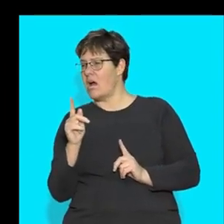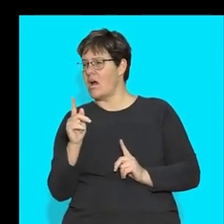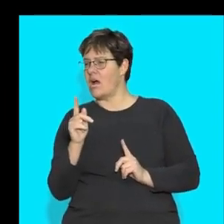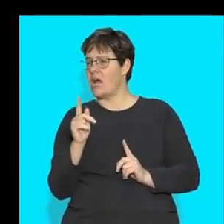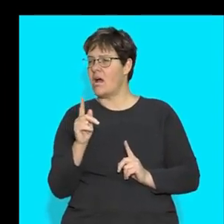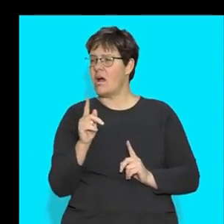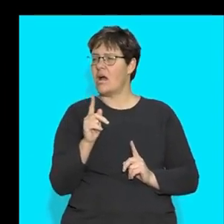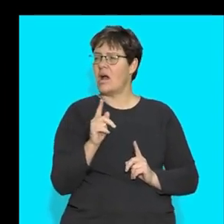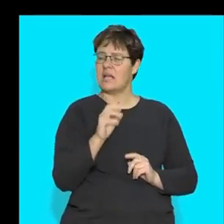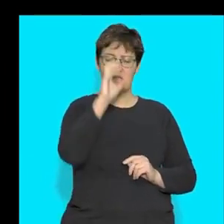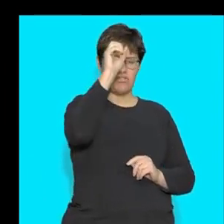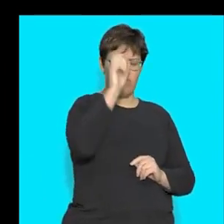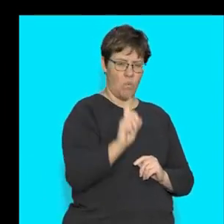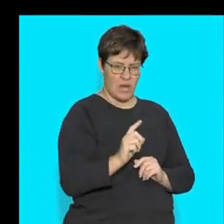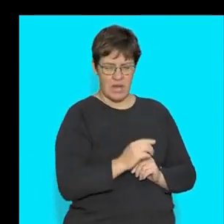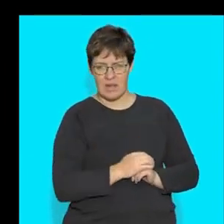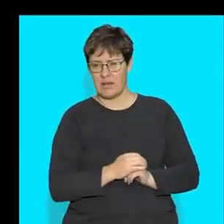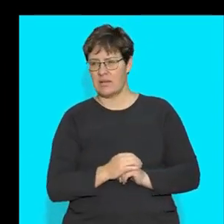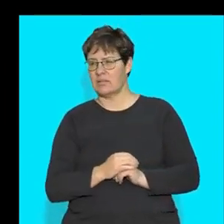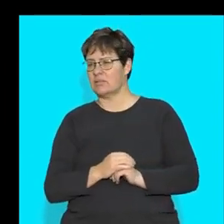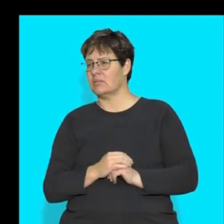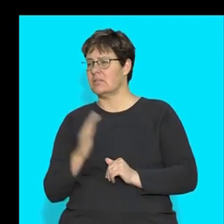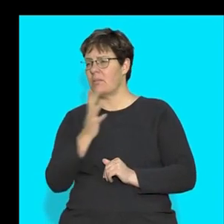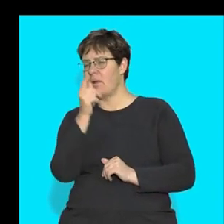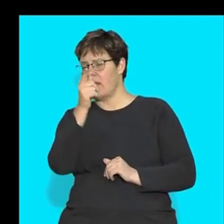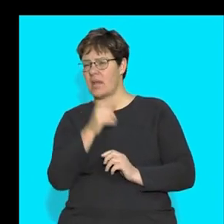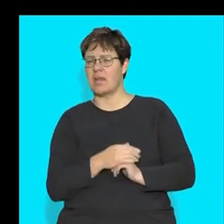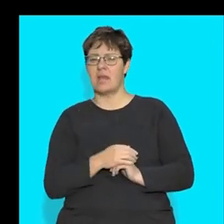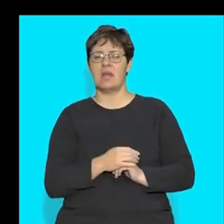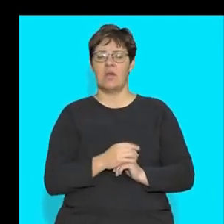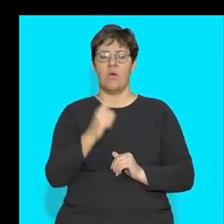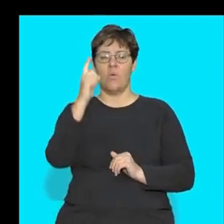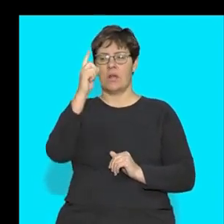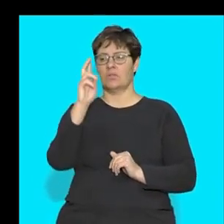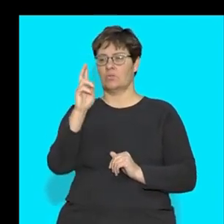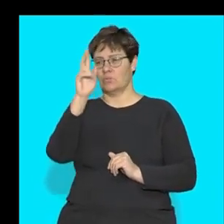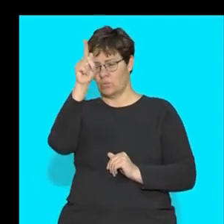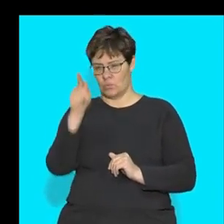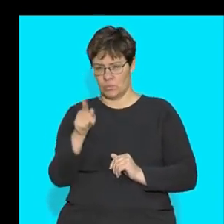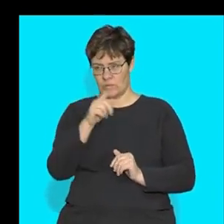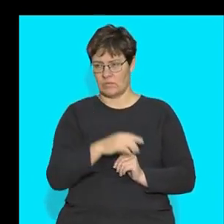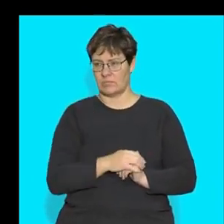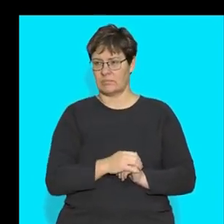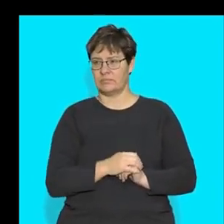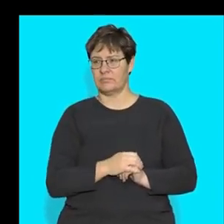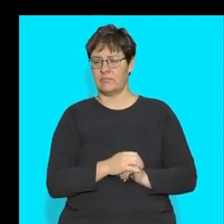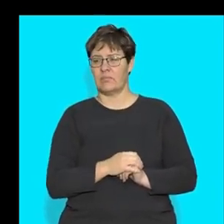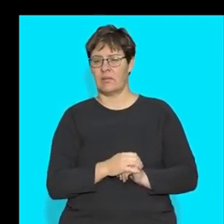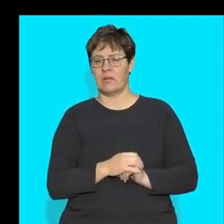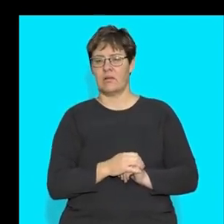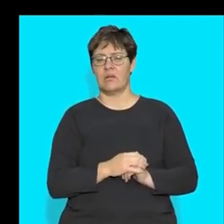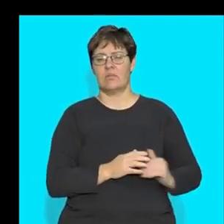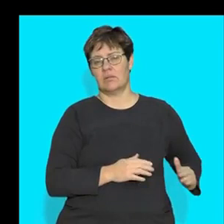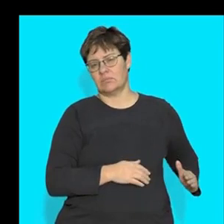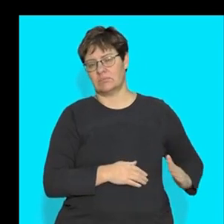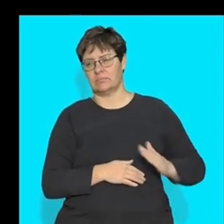be 0 and 1, which will be somewhere there. It will be 1 and 2, which will be somewhere there. And then